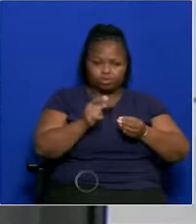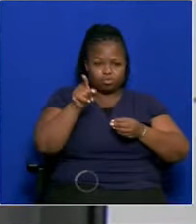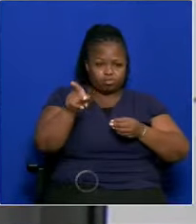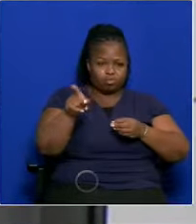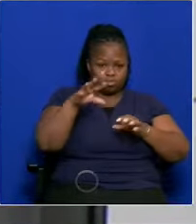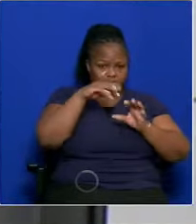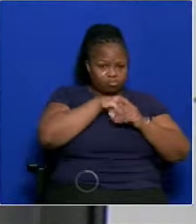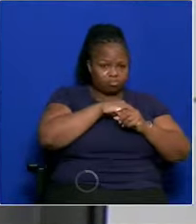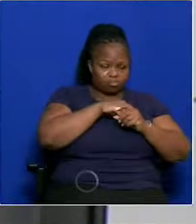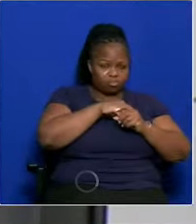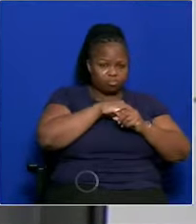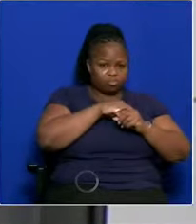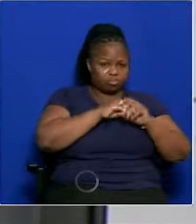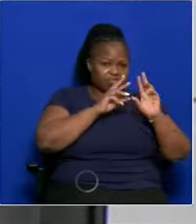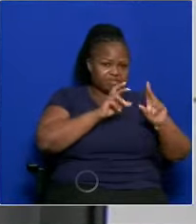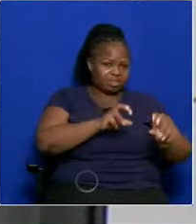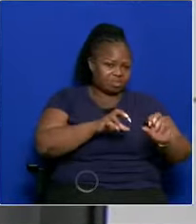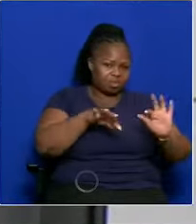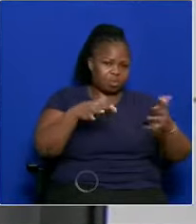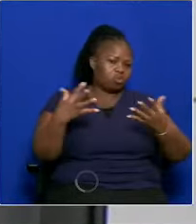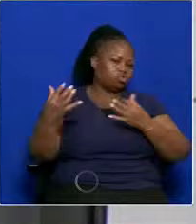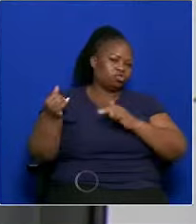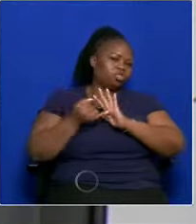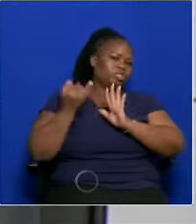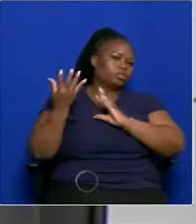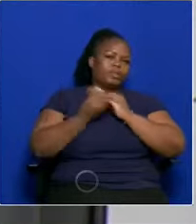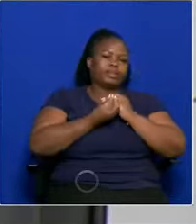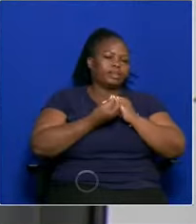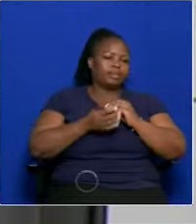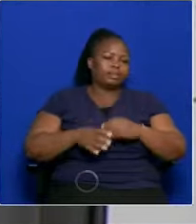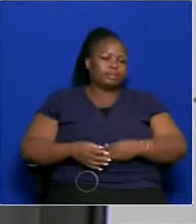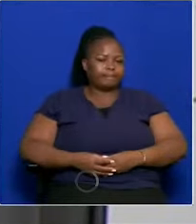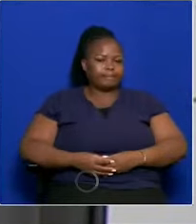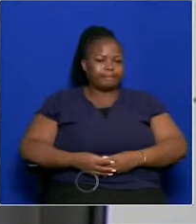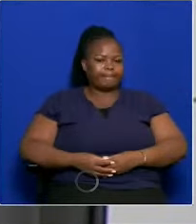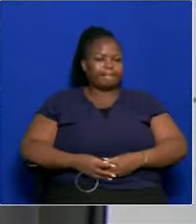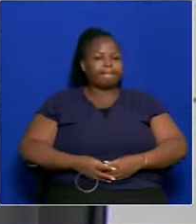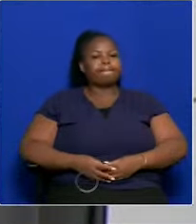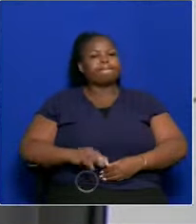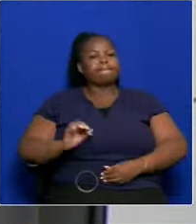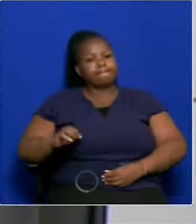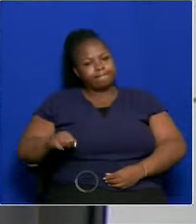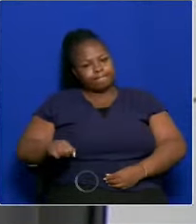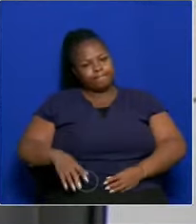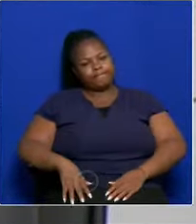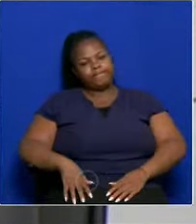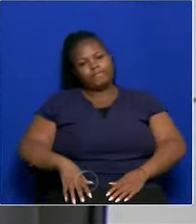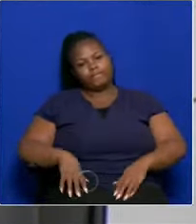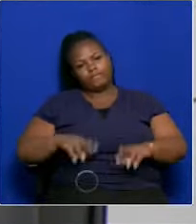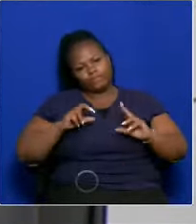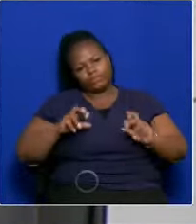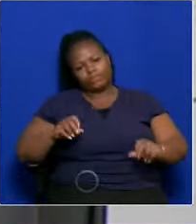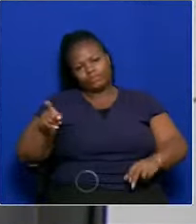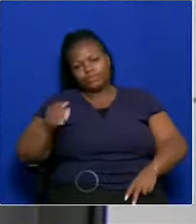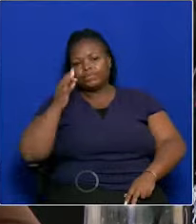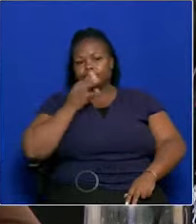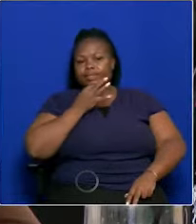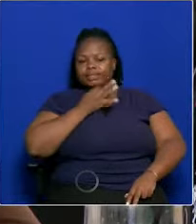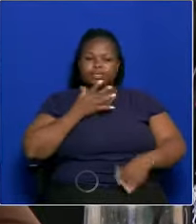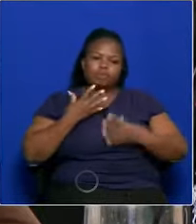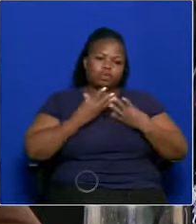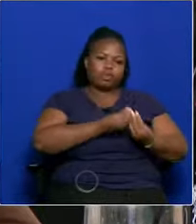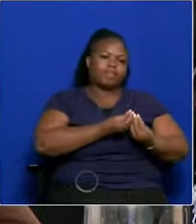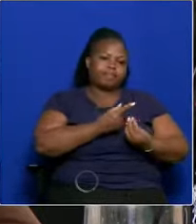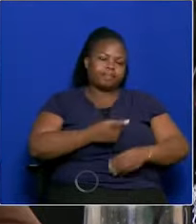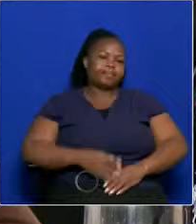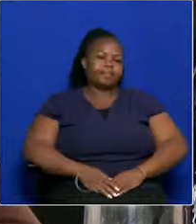just accompanying him? Yeah, it was investigation. He requested me to go with him there.